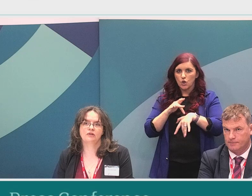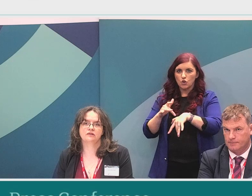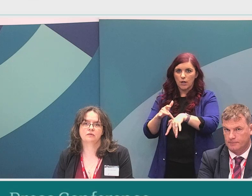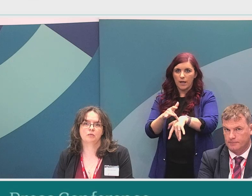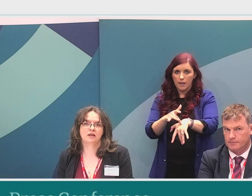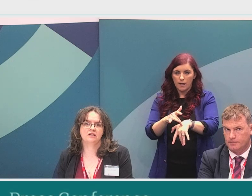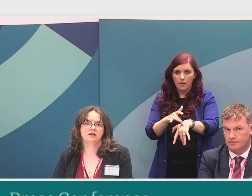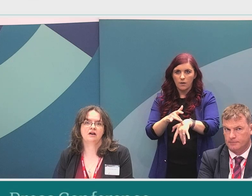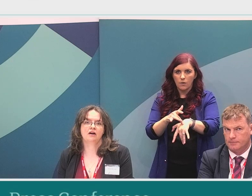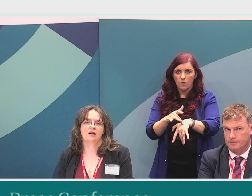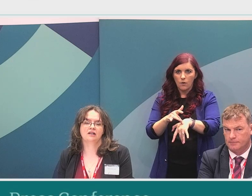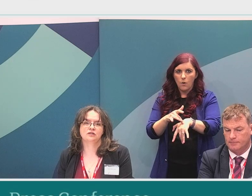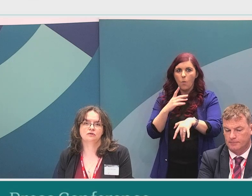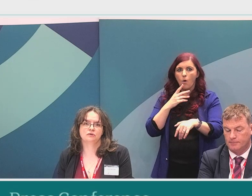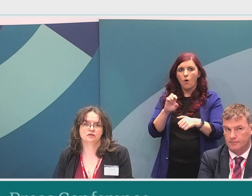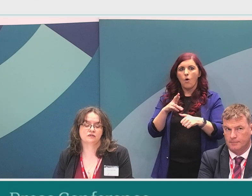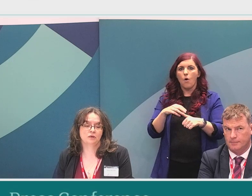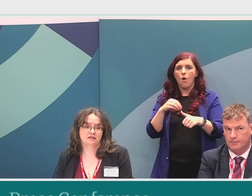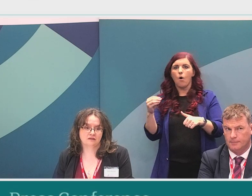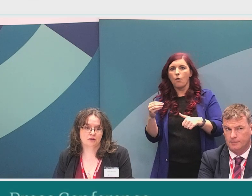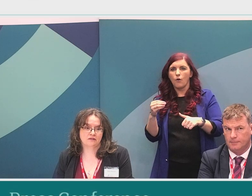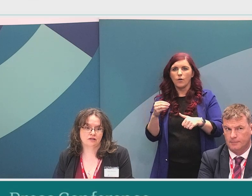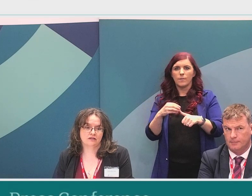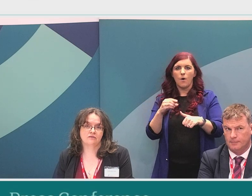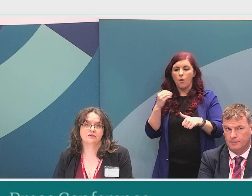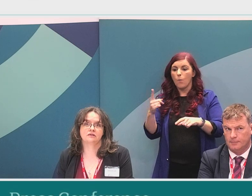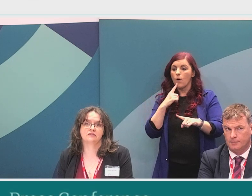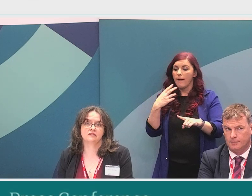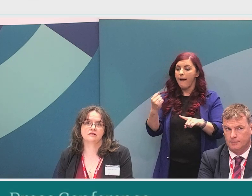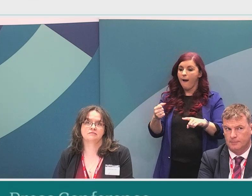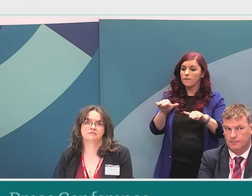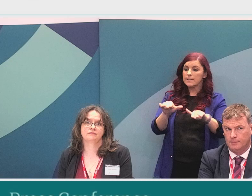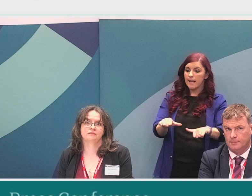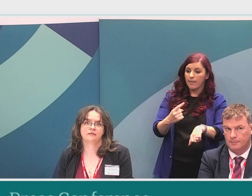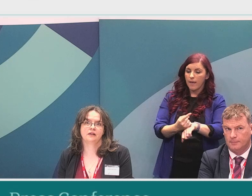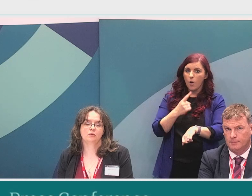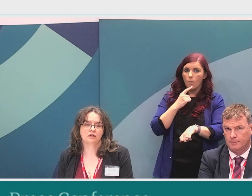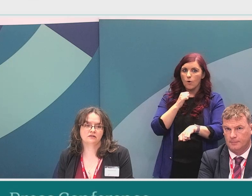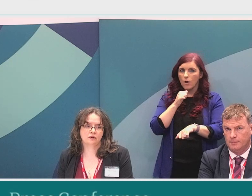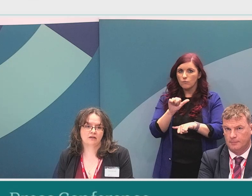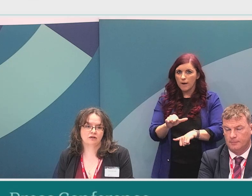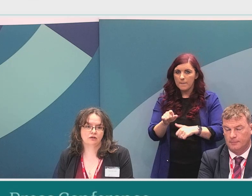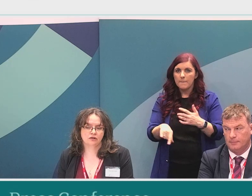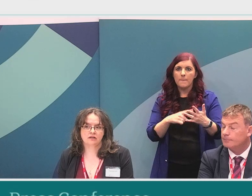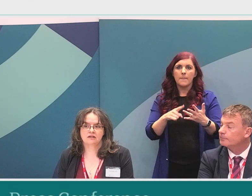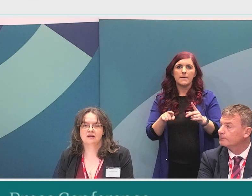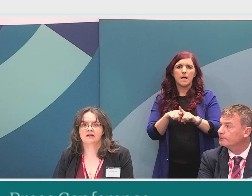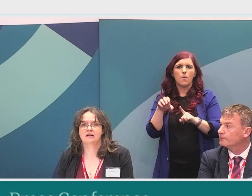whether they were made to touch someone else's breasts or genitals without their consent. We also have